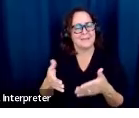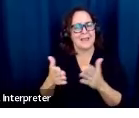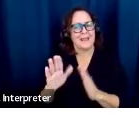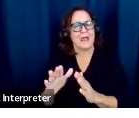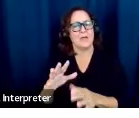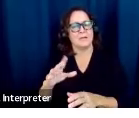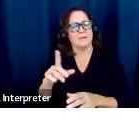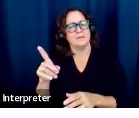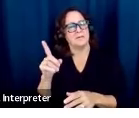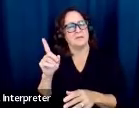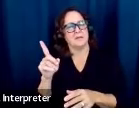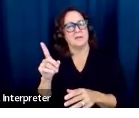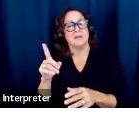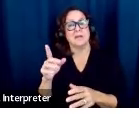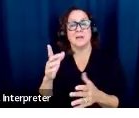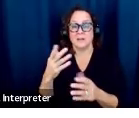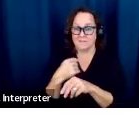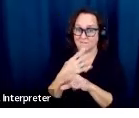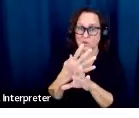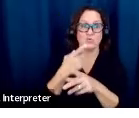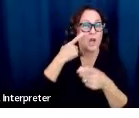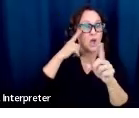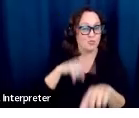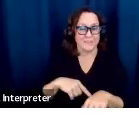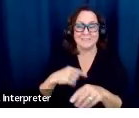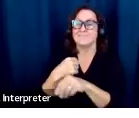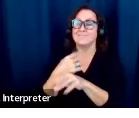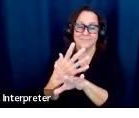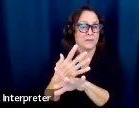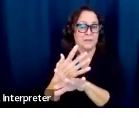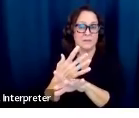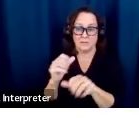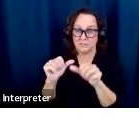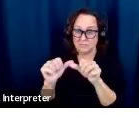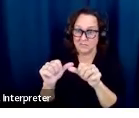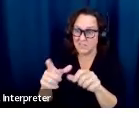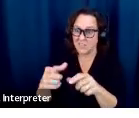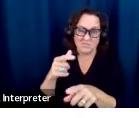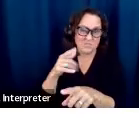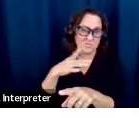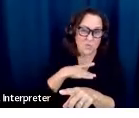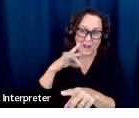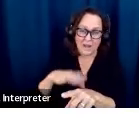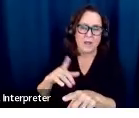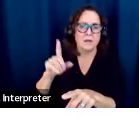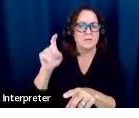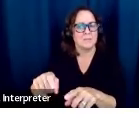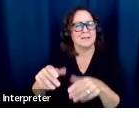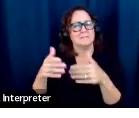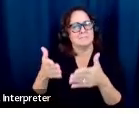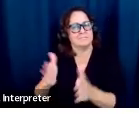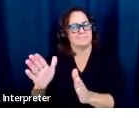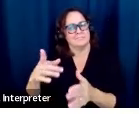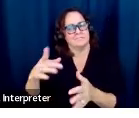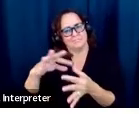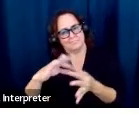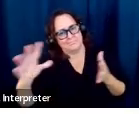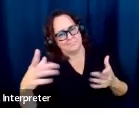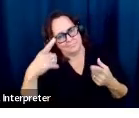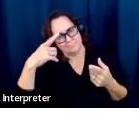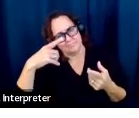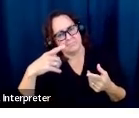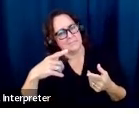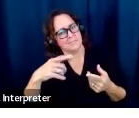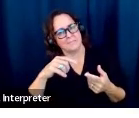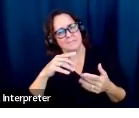to rescind their choice of virtual services at any time and ensure the service continues in person if the participant no longer wants